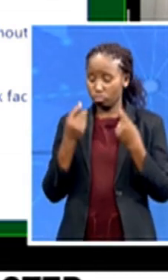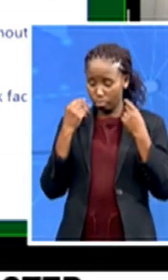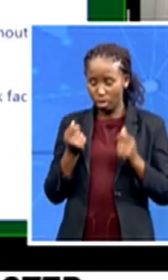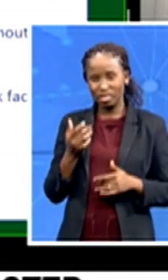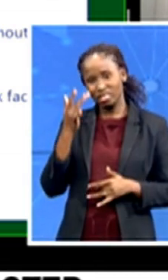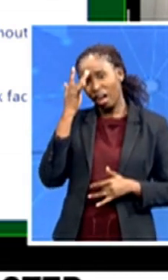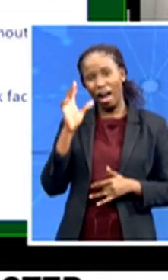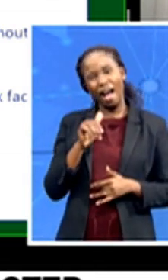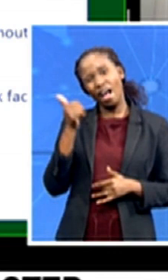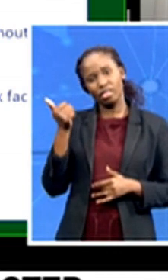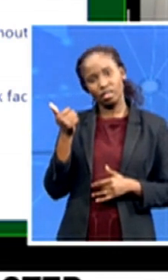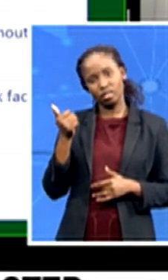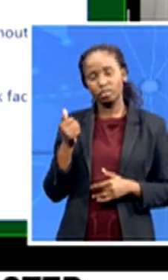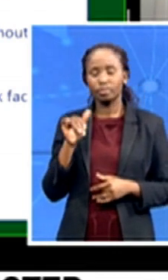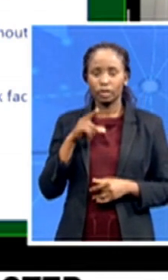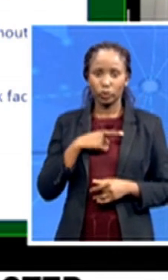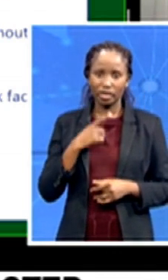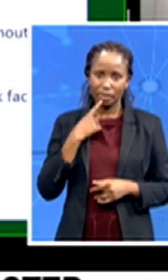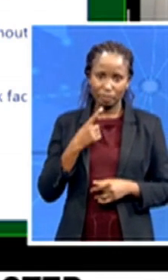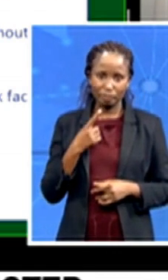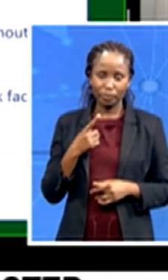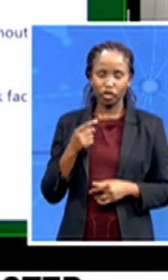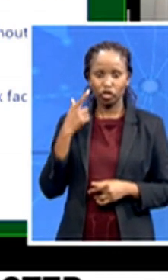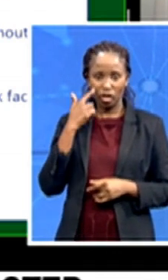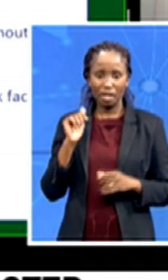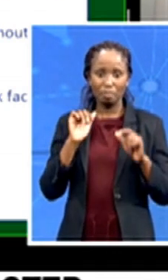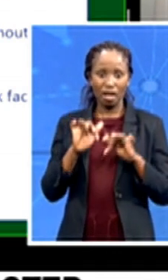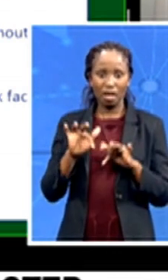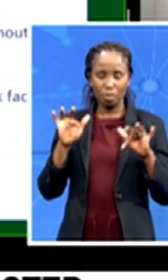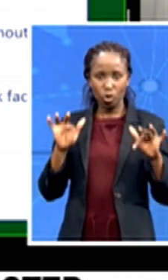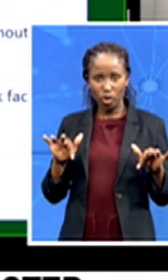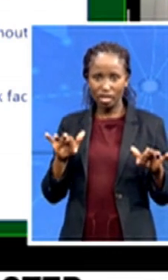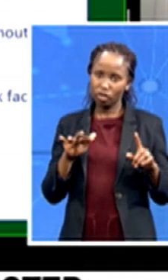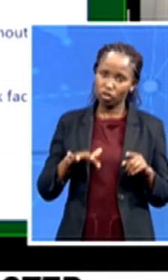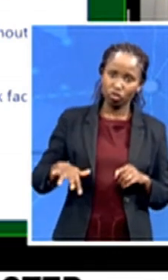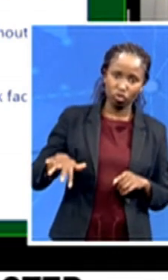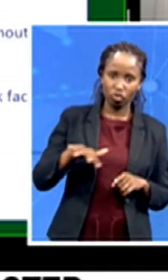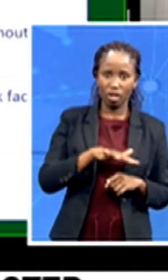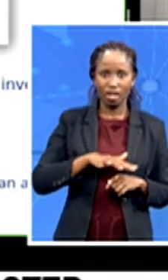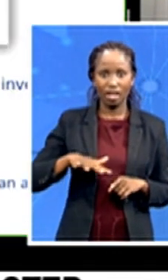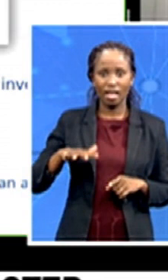population-based background rates. In other words, the expected rates for that specific event.